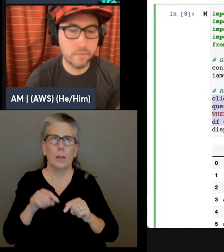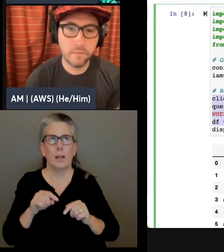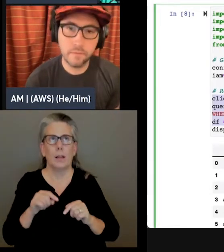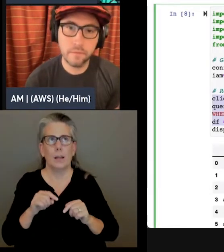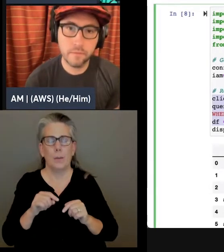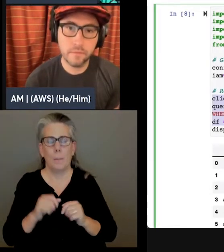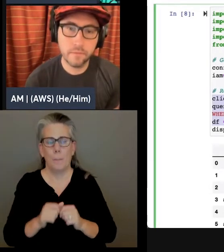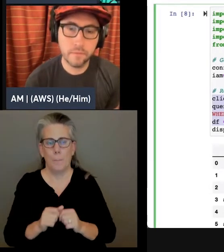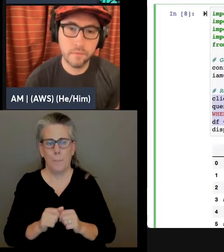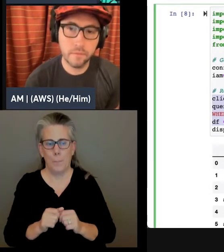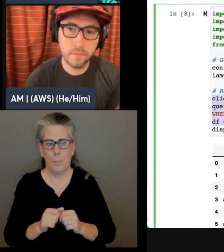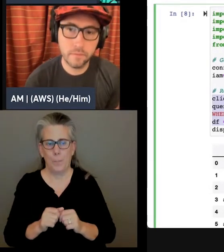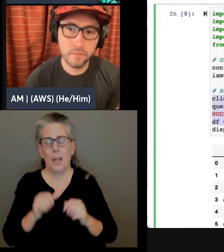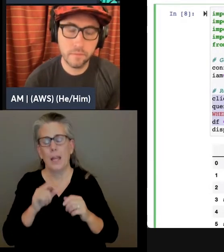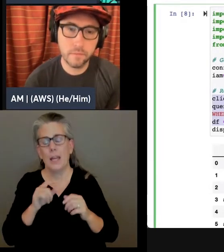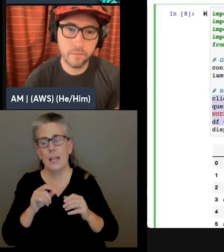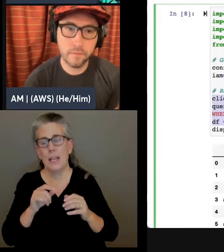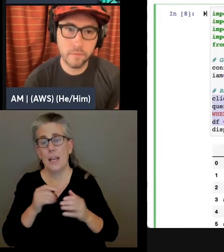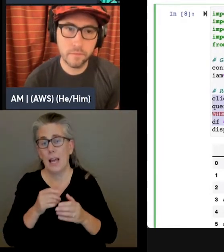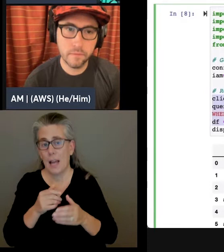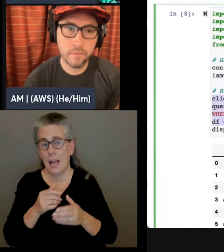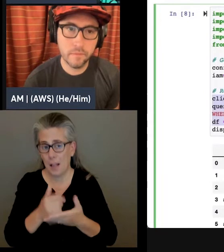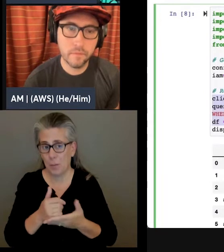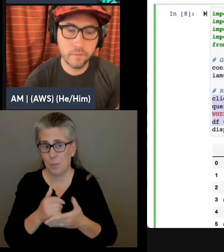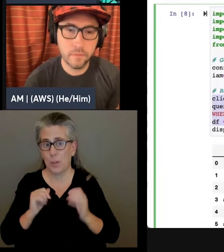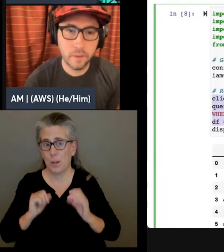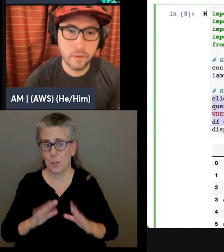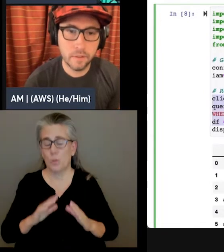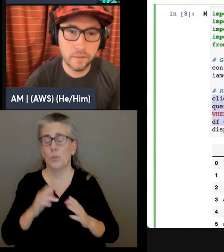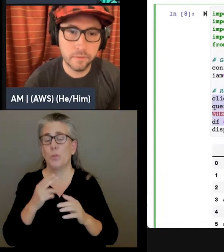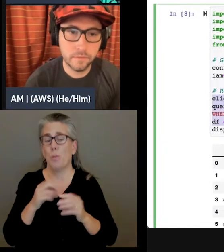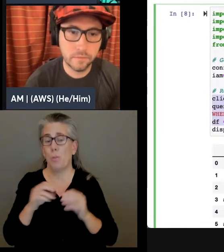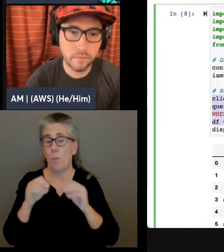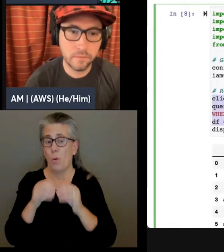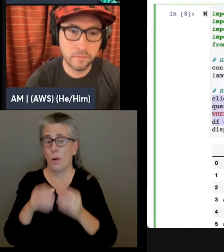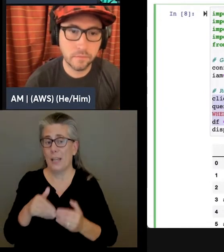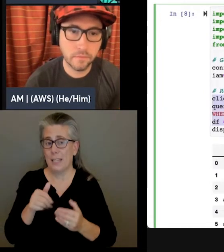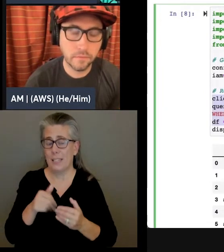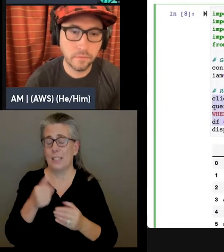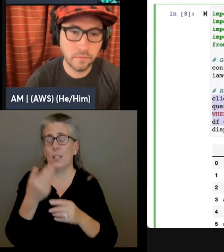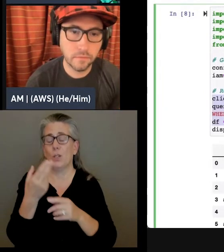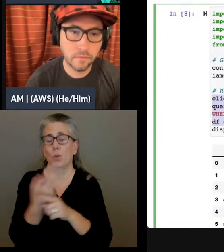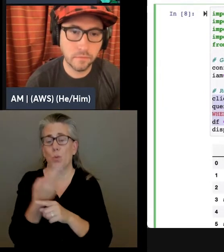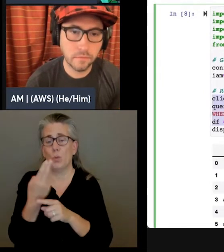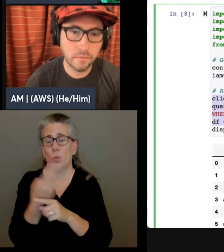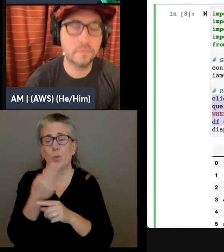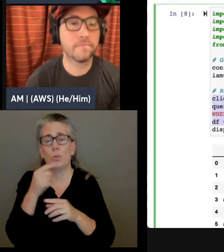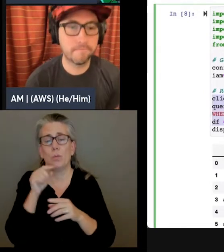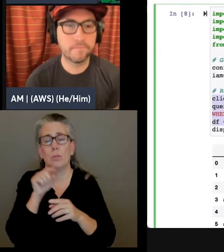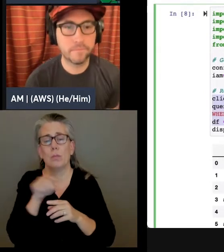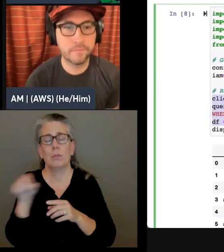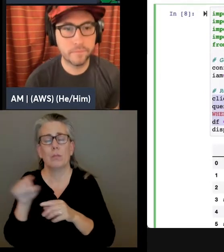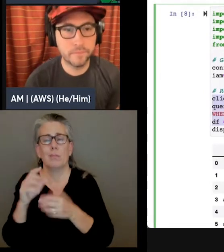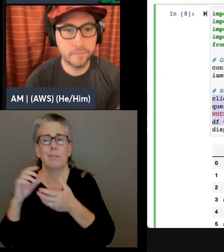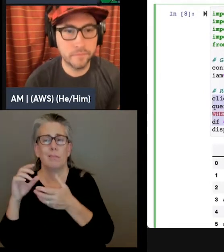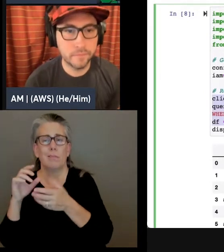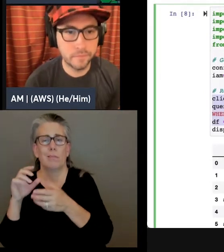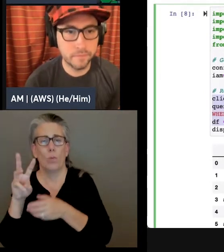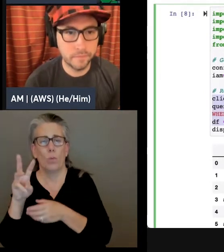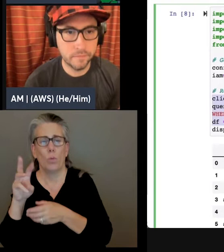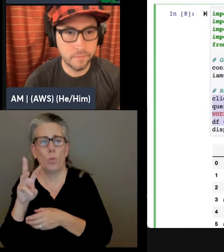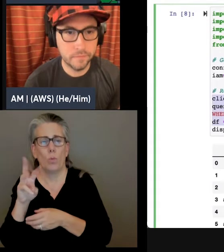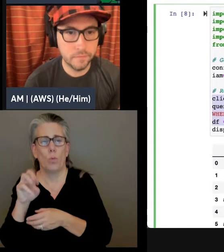to more easily use Neptune with data science type workflows or data engineering type workflows, because it really removes